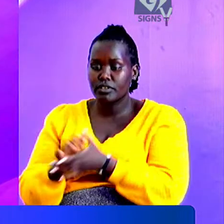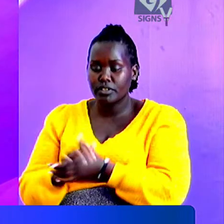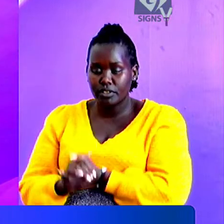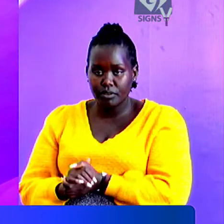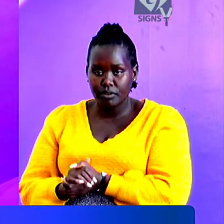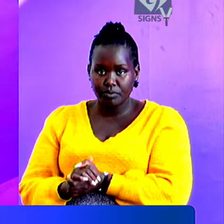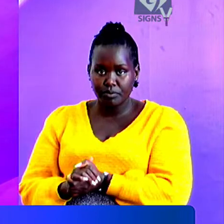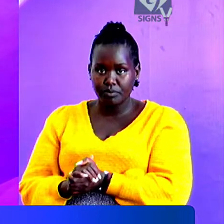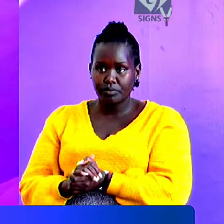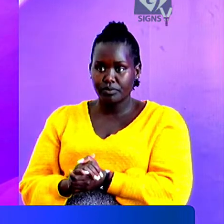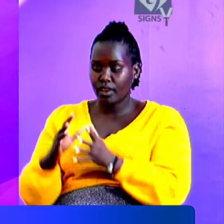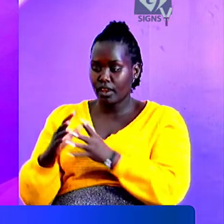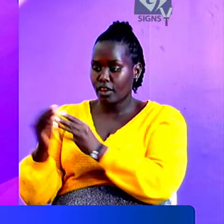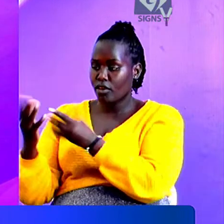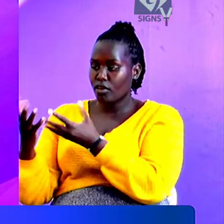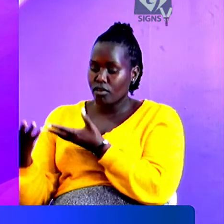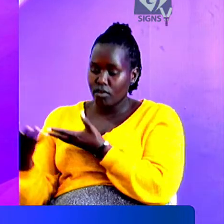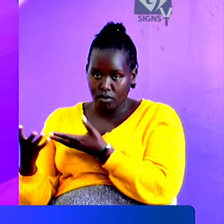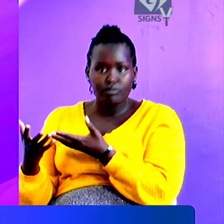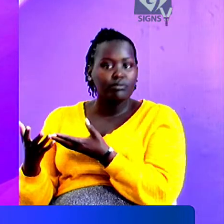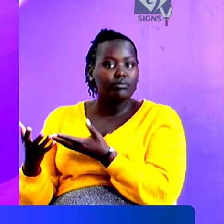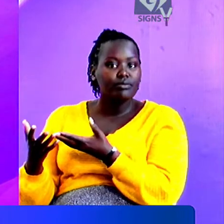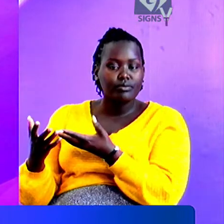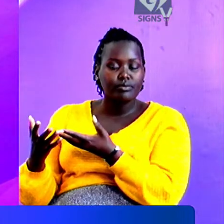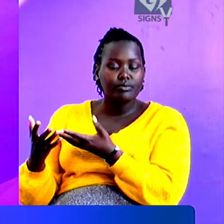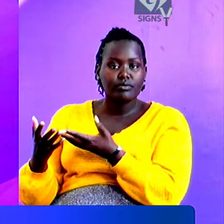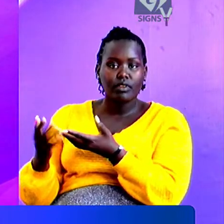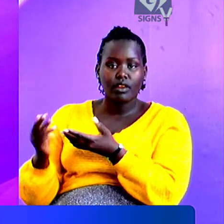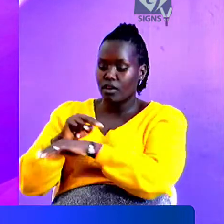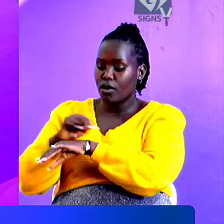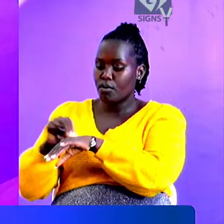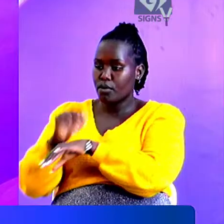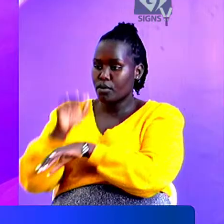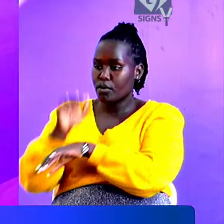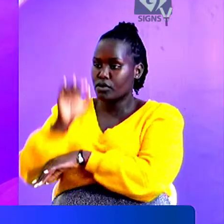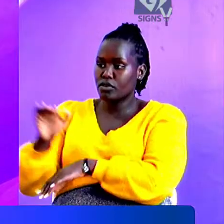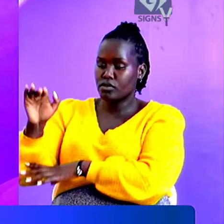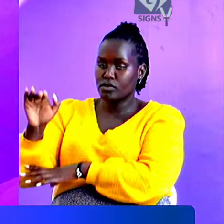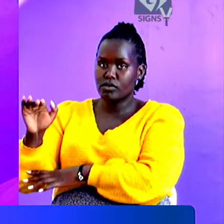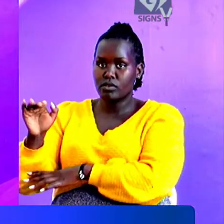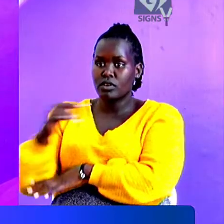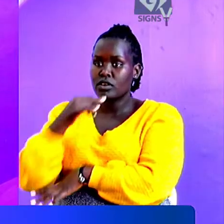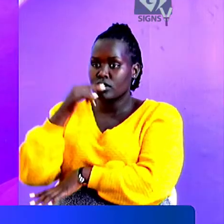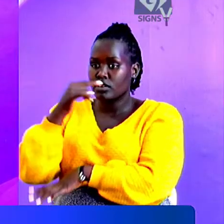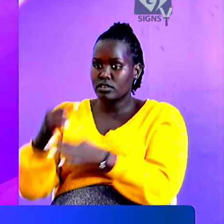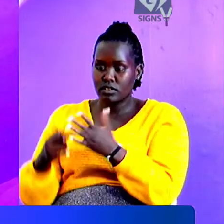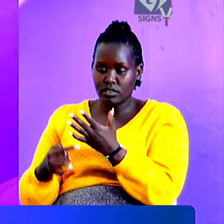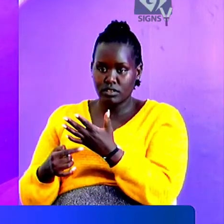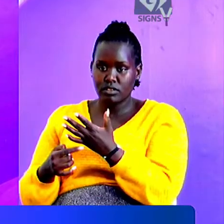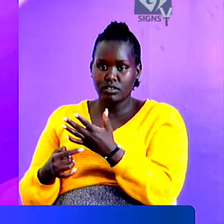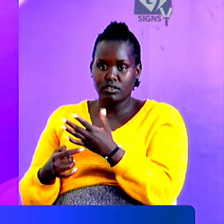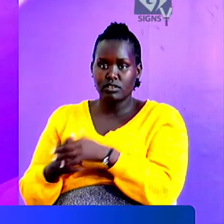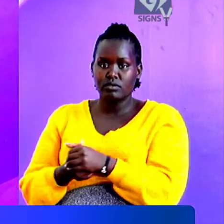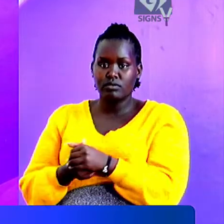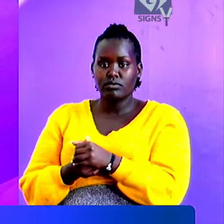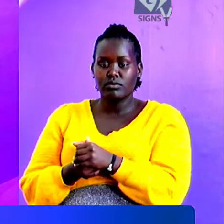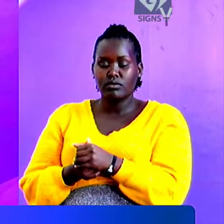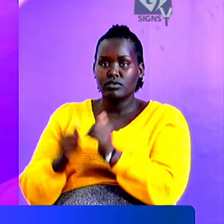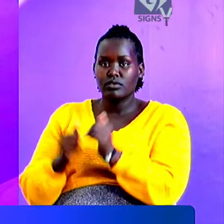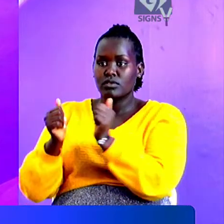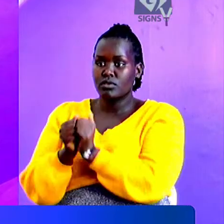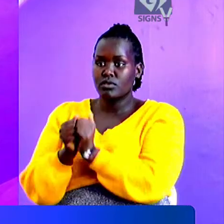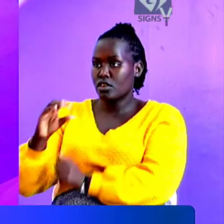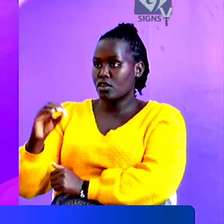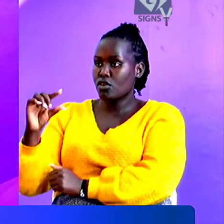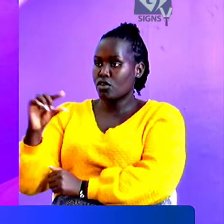Buddy goes to The National Assembly. The National Assembly. With and his say- education counterpart. And with the Ogamba Migos.